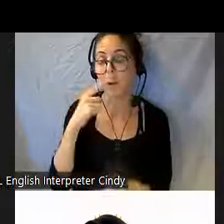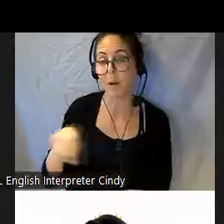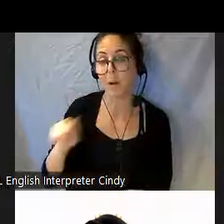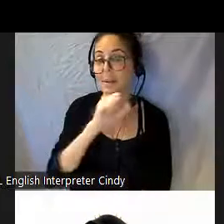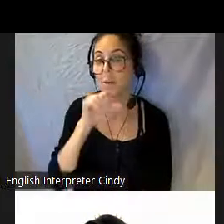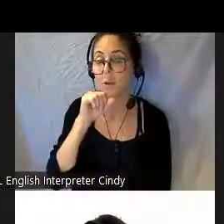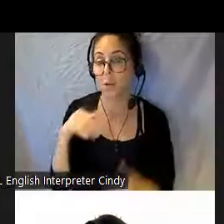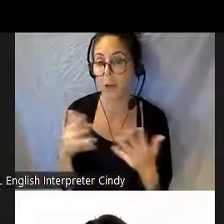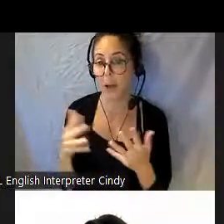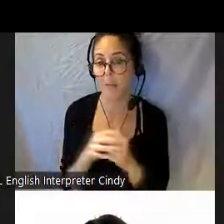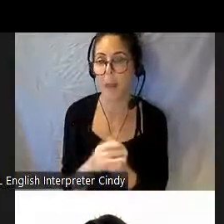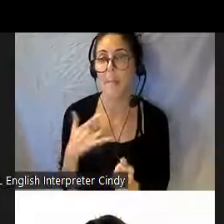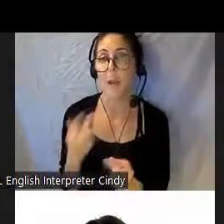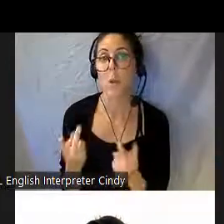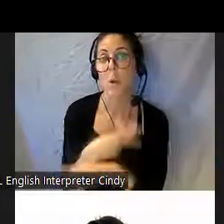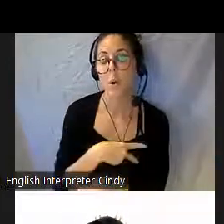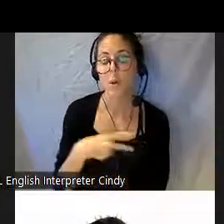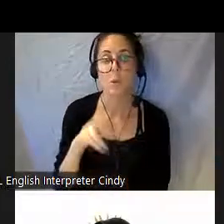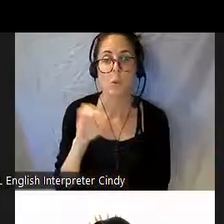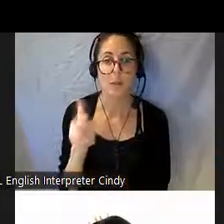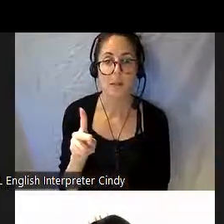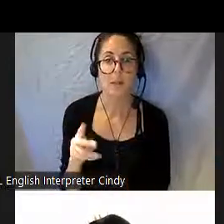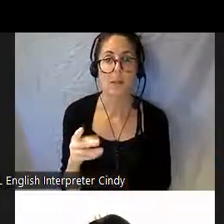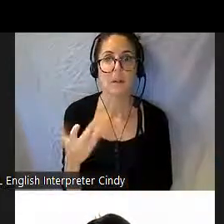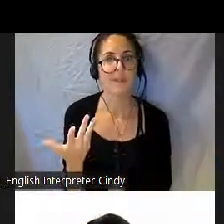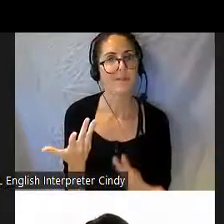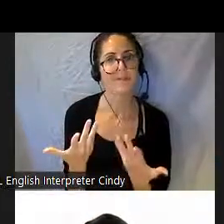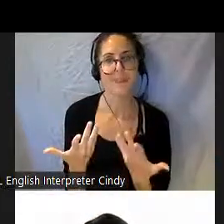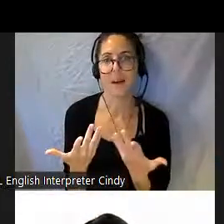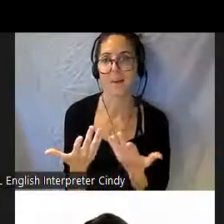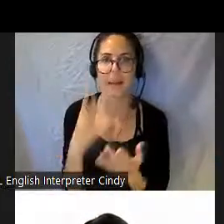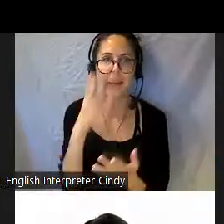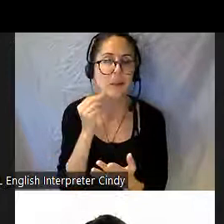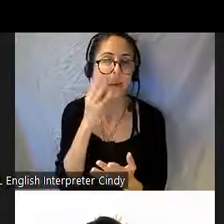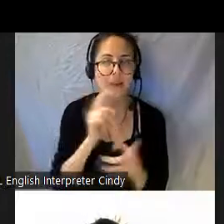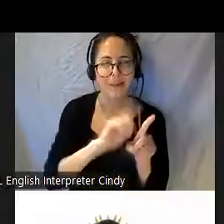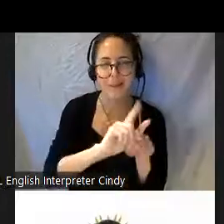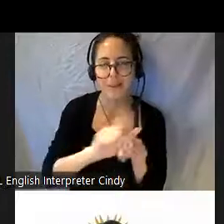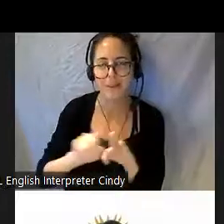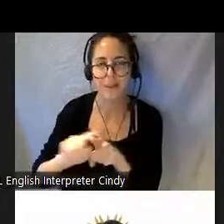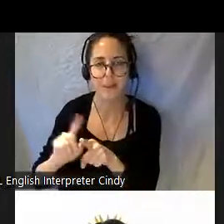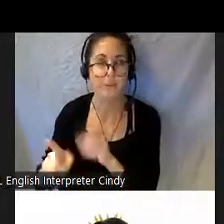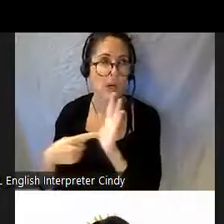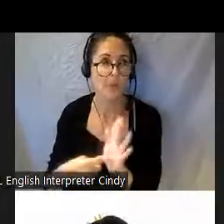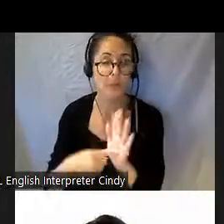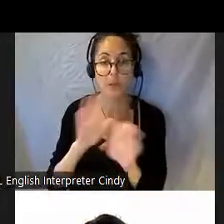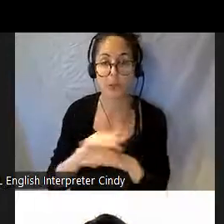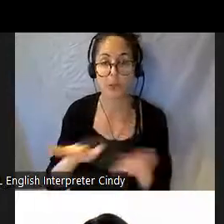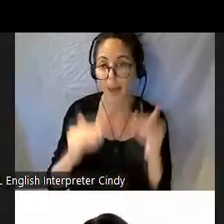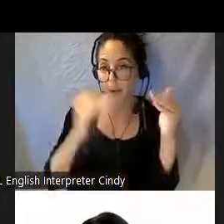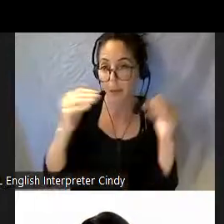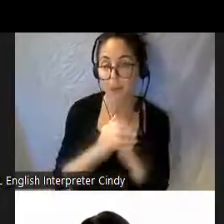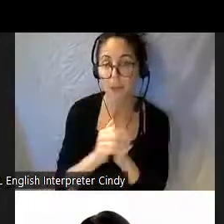that they are at more risk to experience abuse from multiple perpetrators at the same time. So this might be adult children, caregivers,